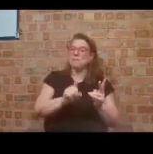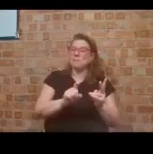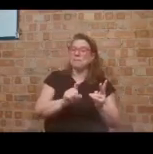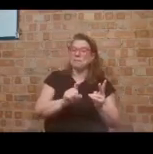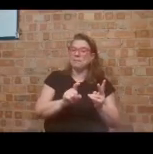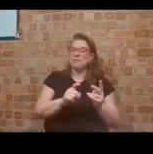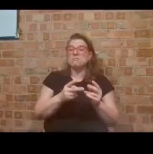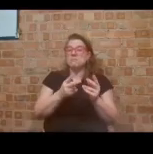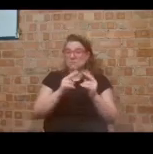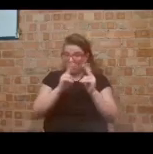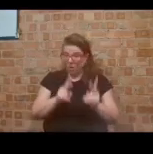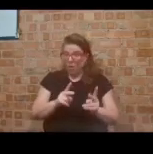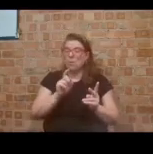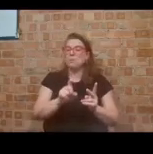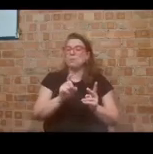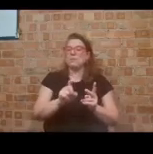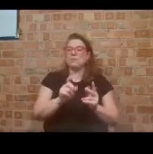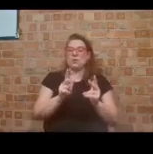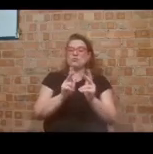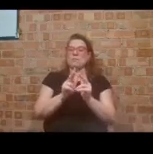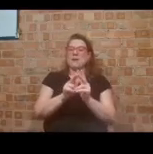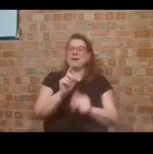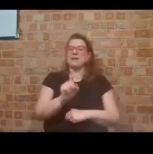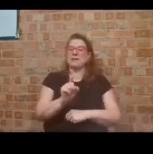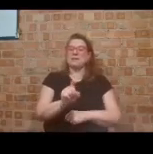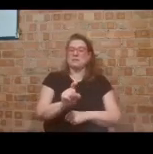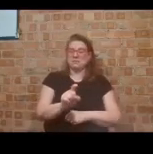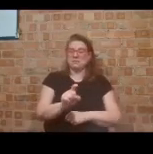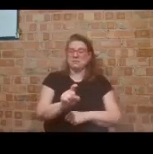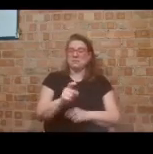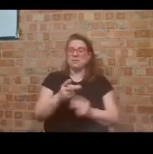a home button, you triple click the home button. If your